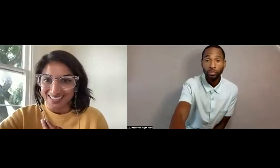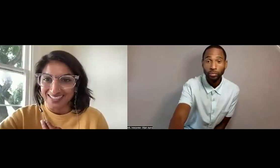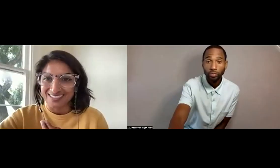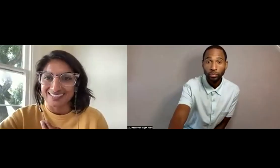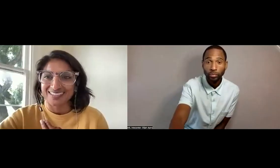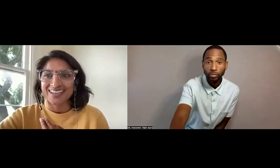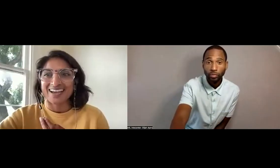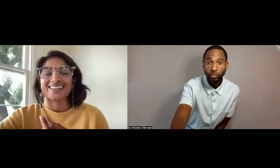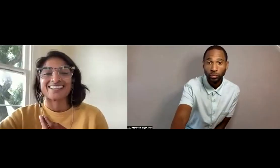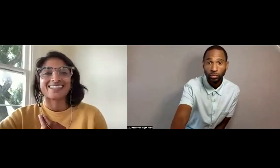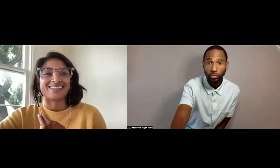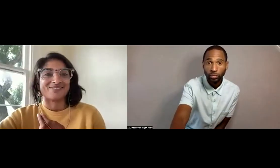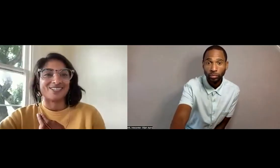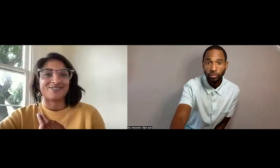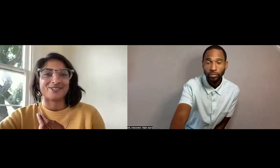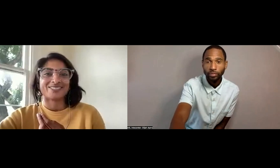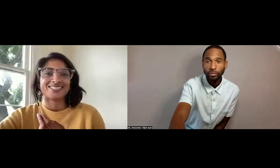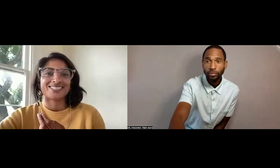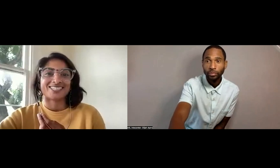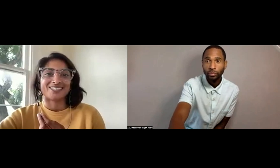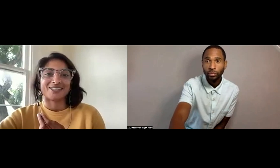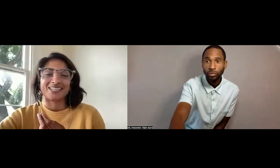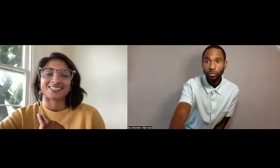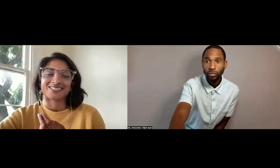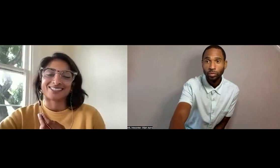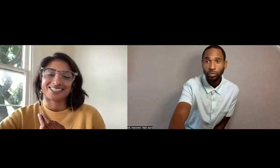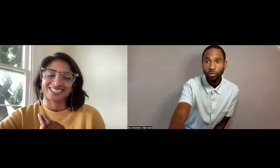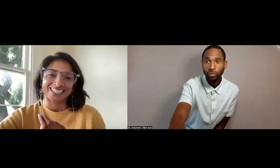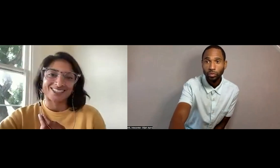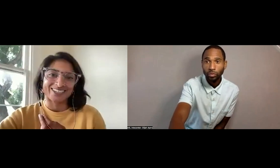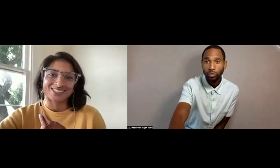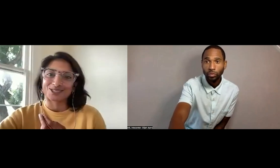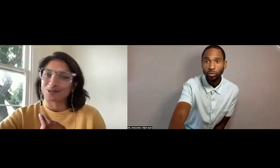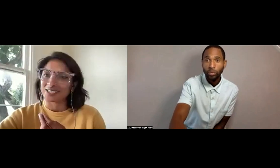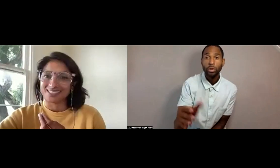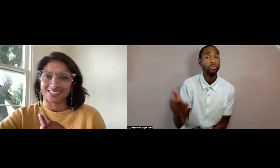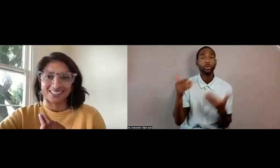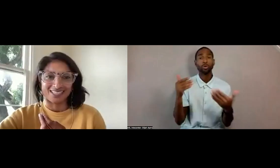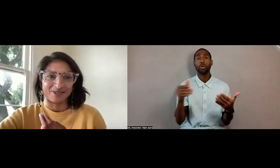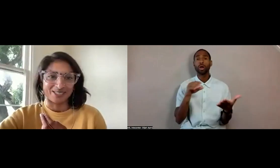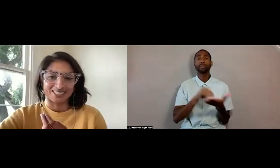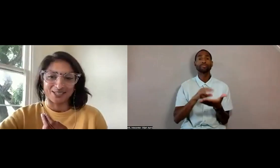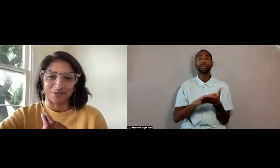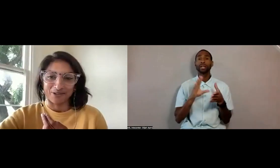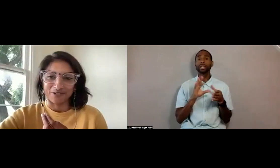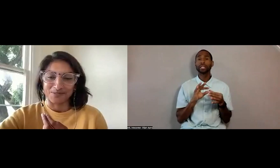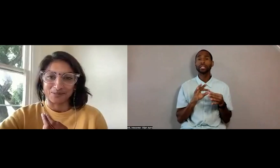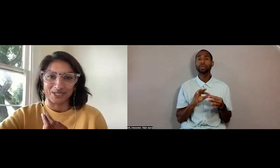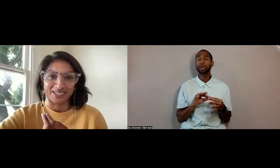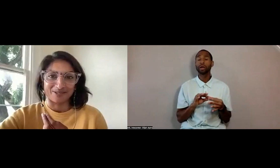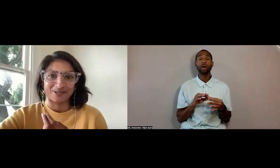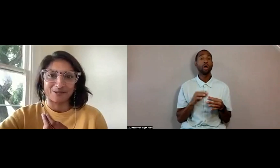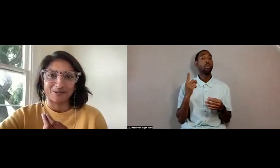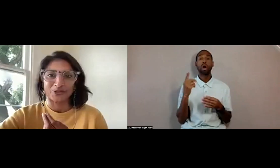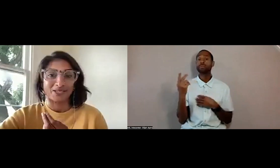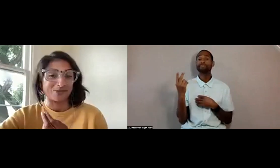Okay. I think I'm going to invite folks to share into the chat thread just one insight that you want to take away from your